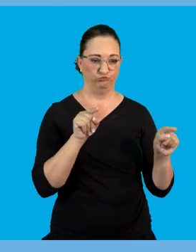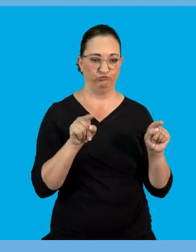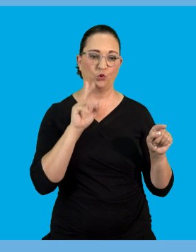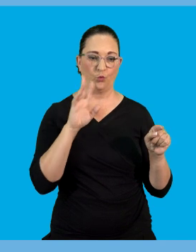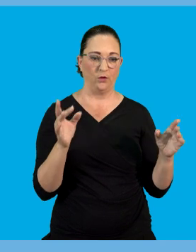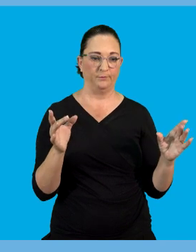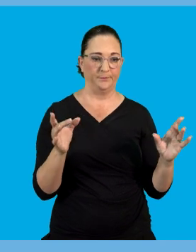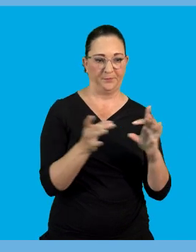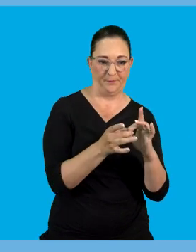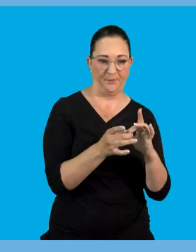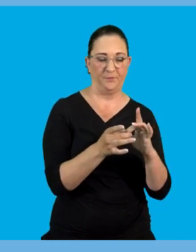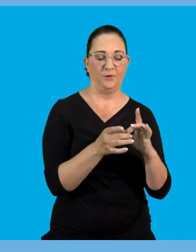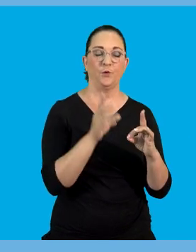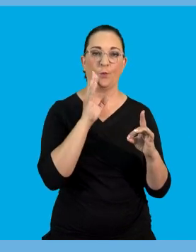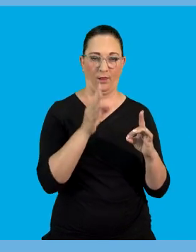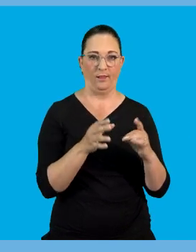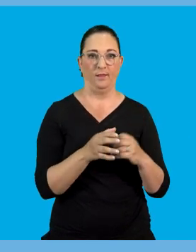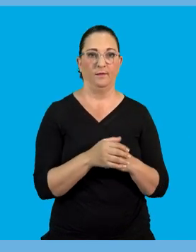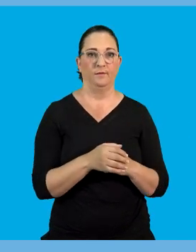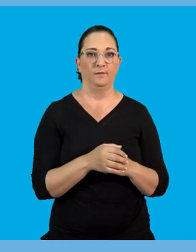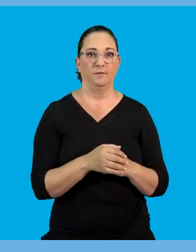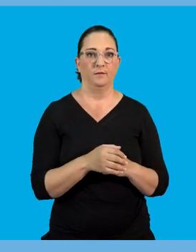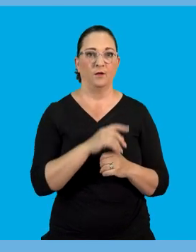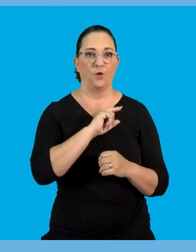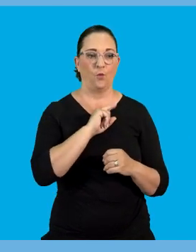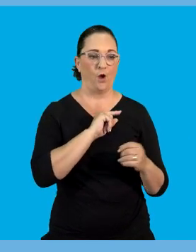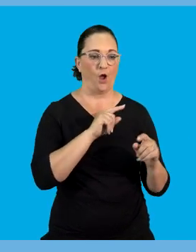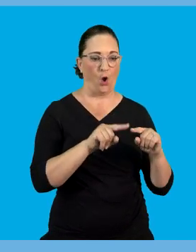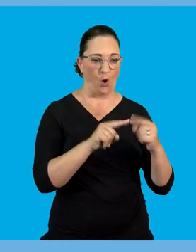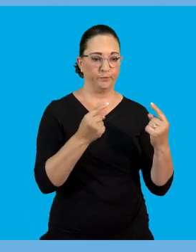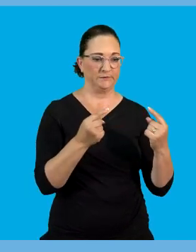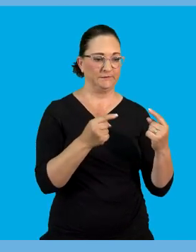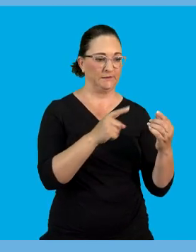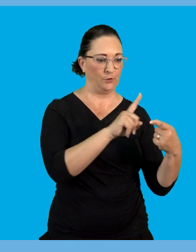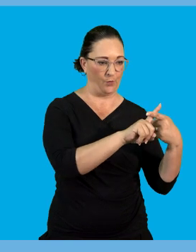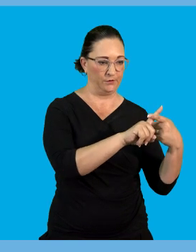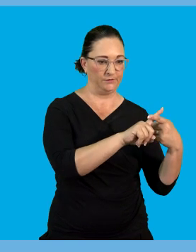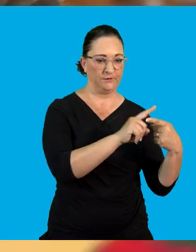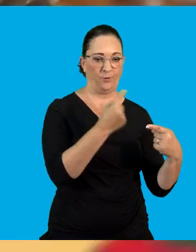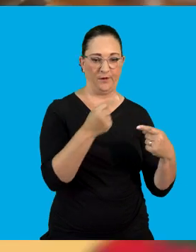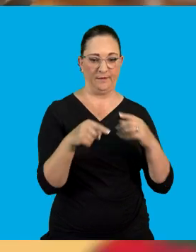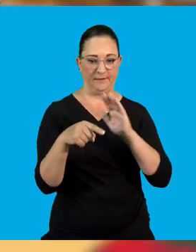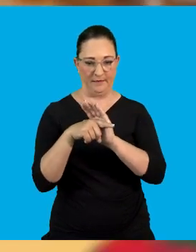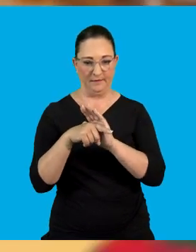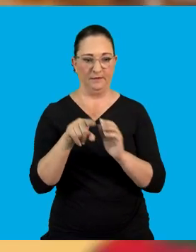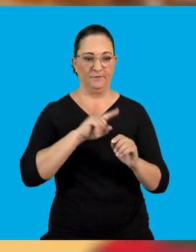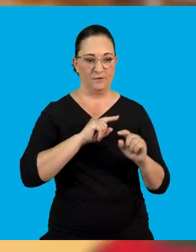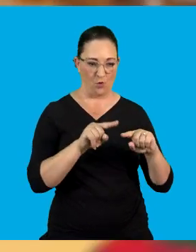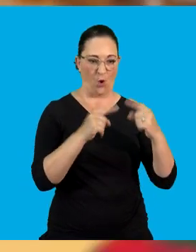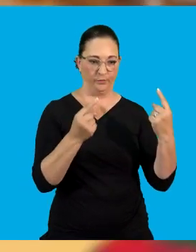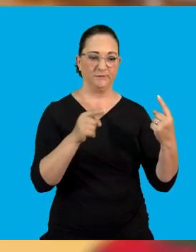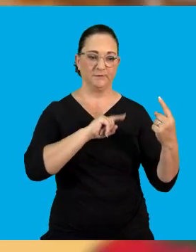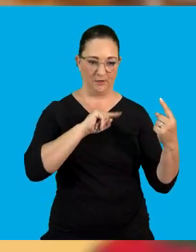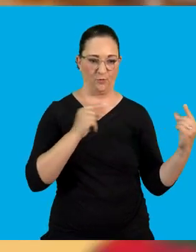the electrons are going to be attracted towards each other. Why? Because they are oppositely charged. One is negative and the other one